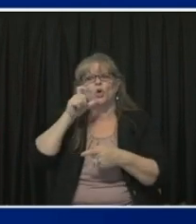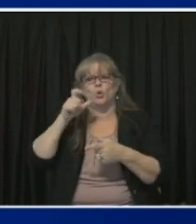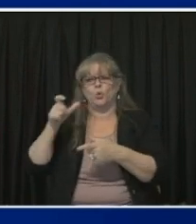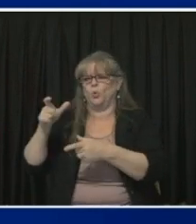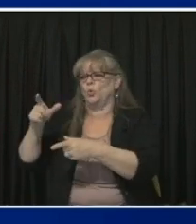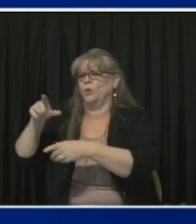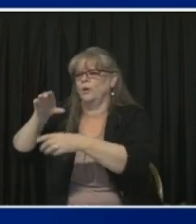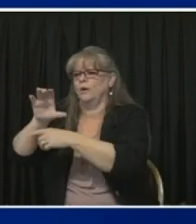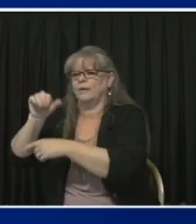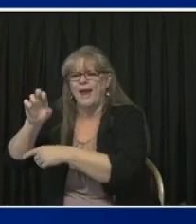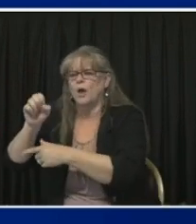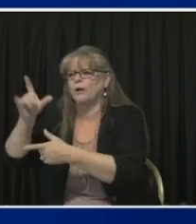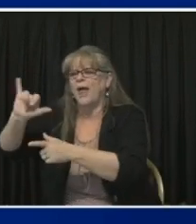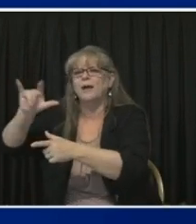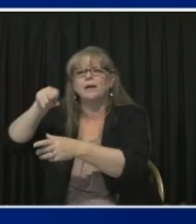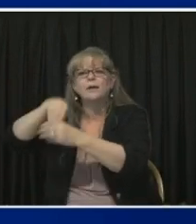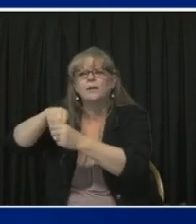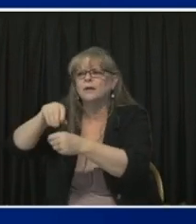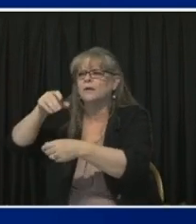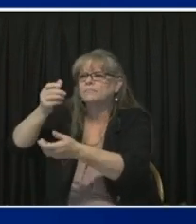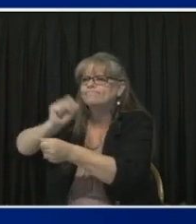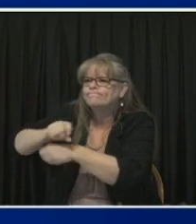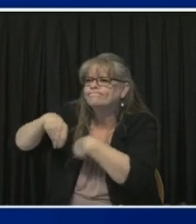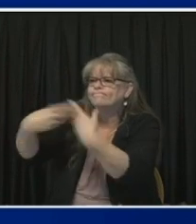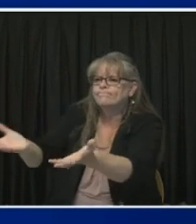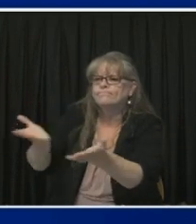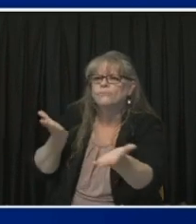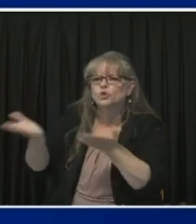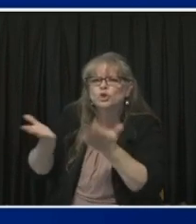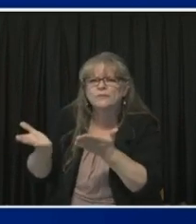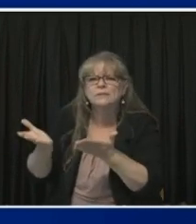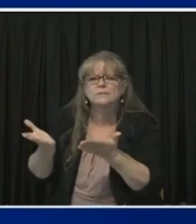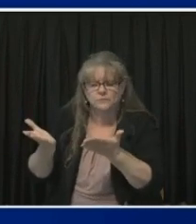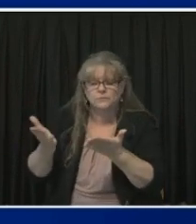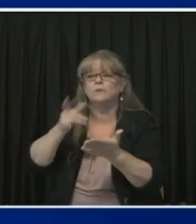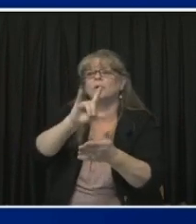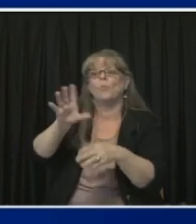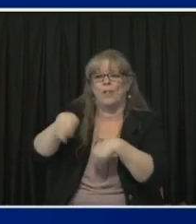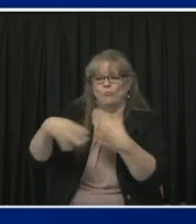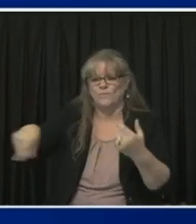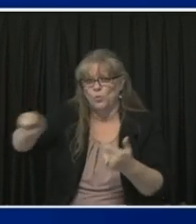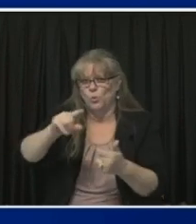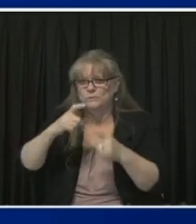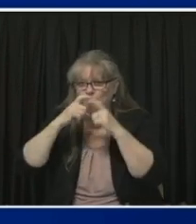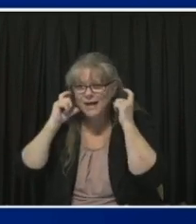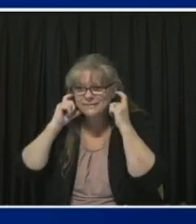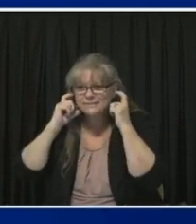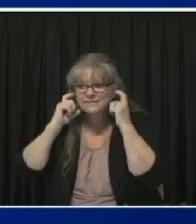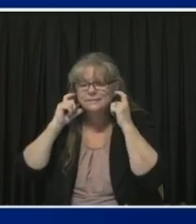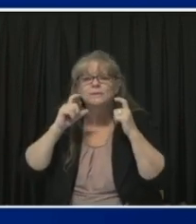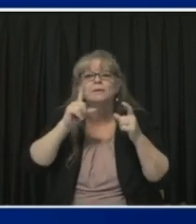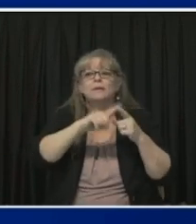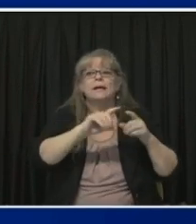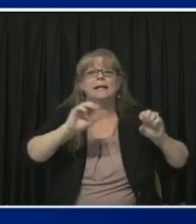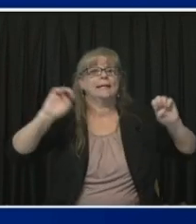folks that are providing those to have masks, 4.3% to emergency management and public health, 4% to